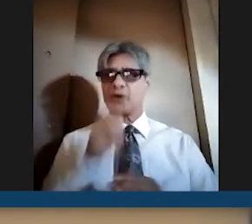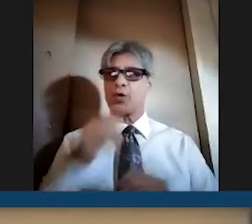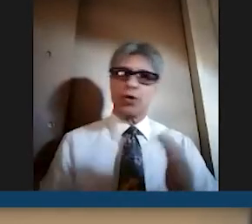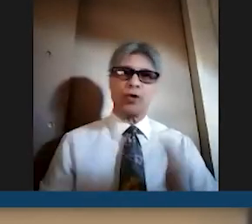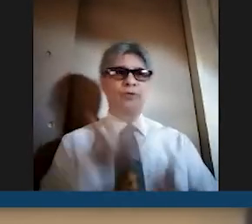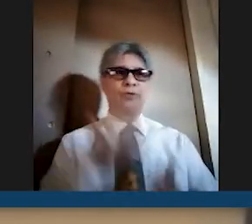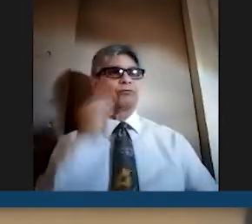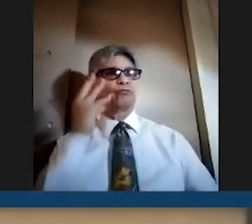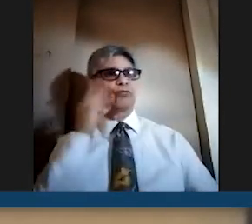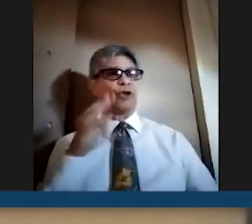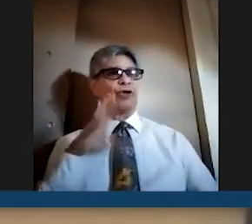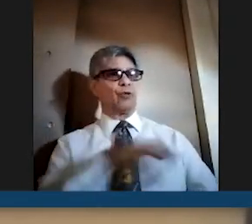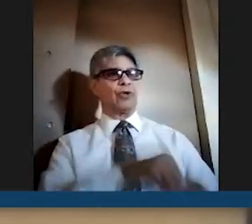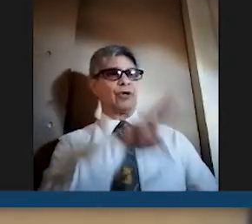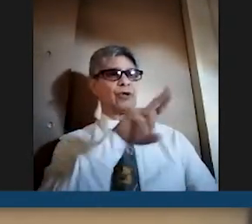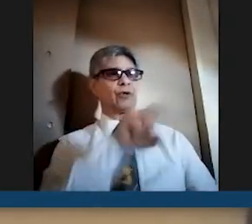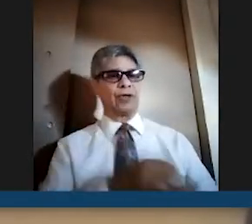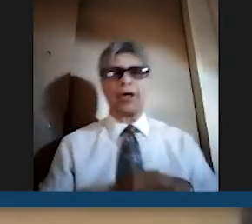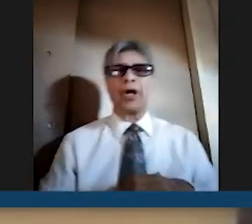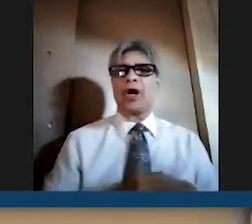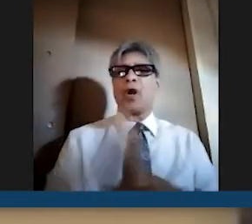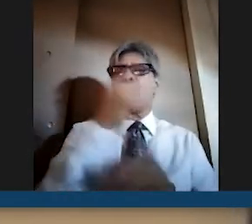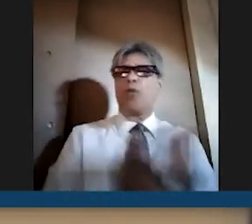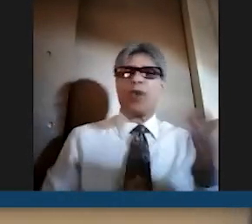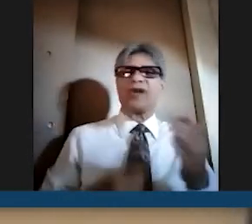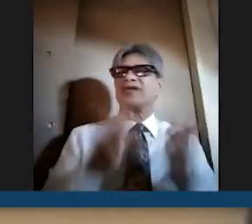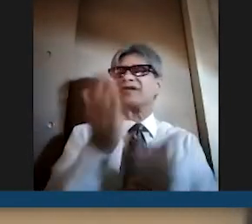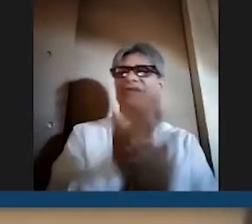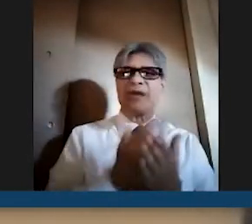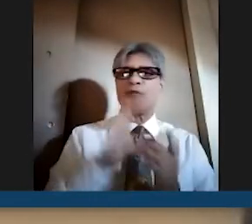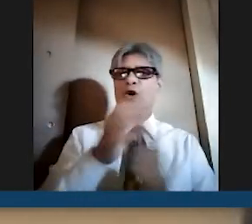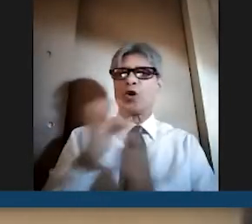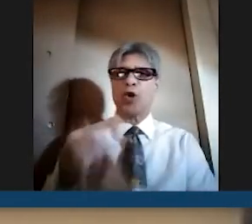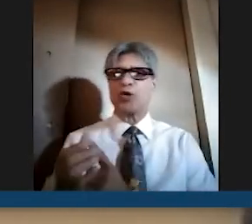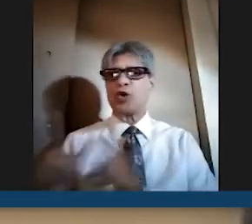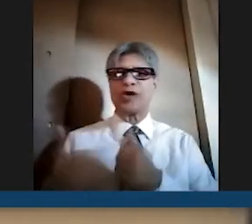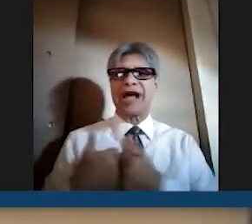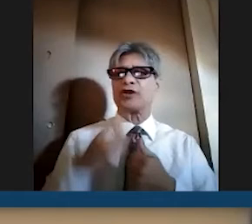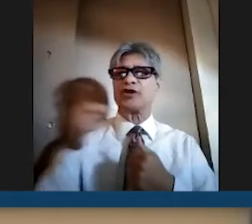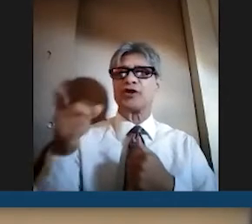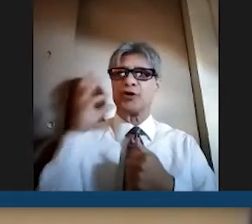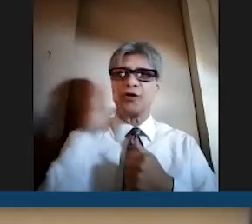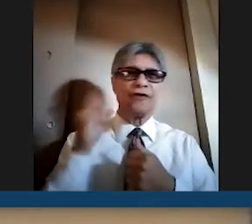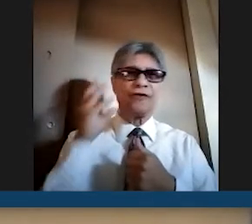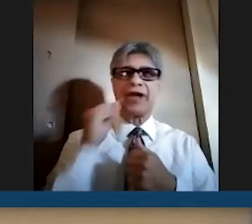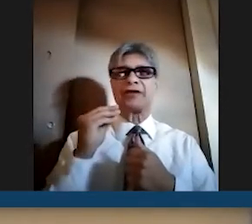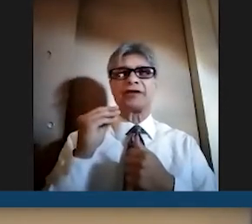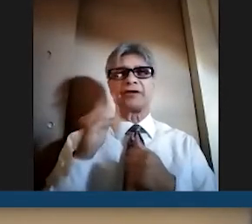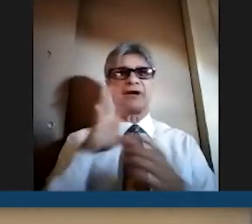the country. What are some cultural challenges you face in engaging with the AAPI community?